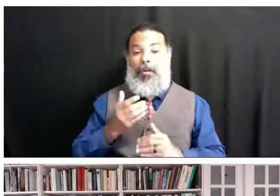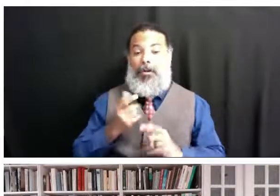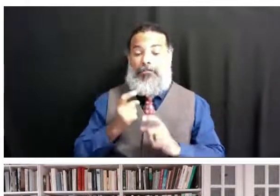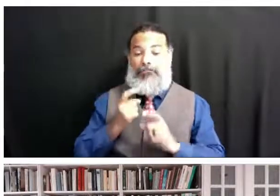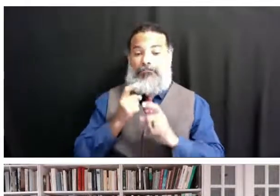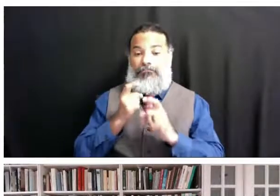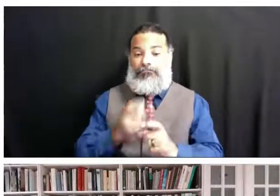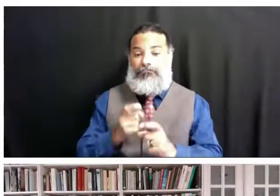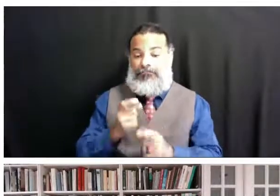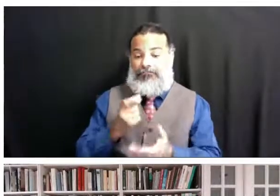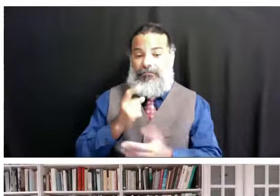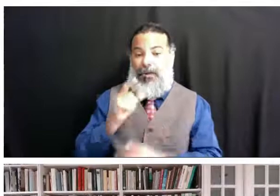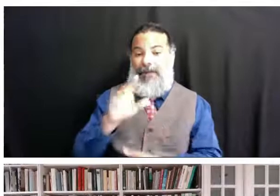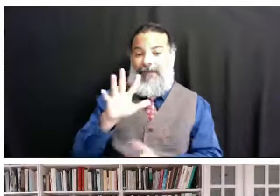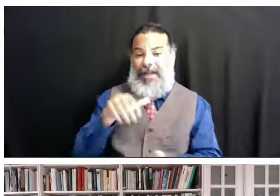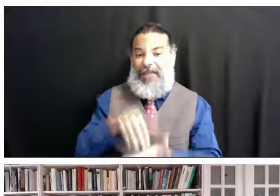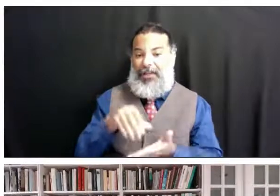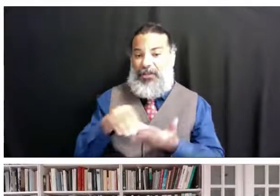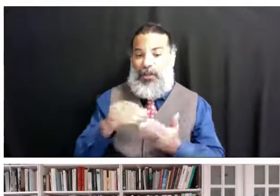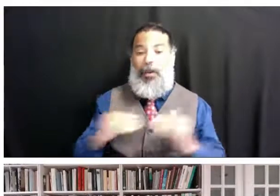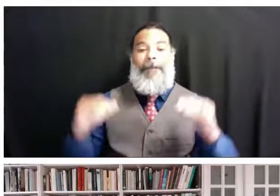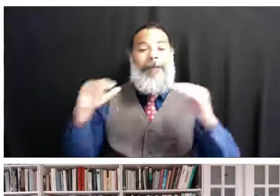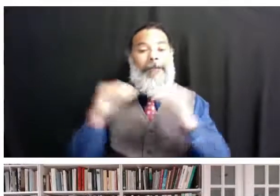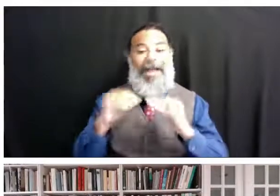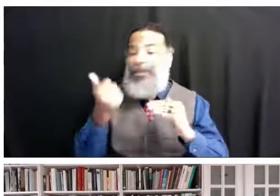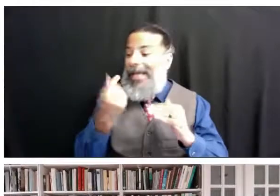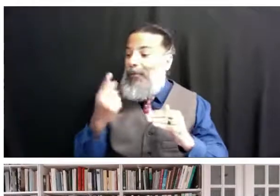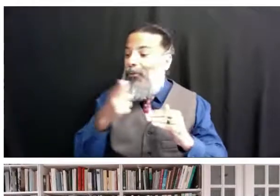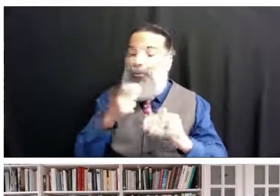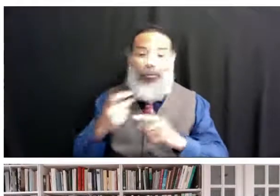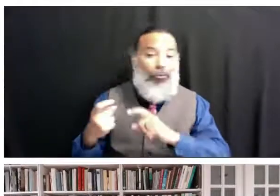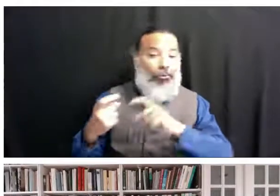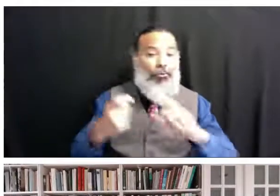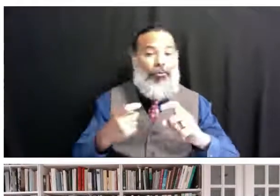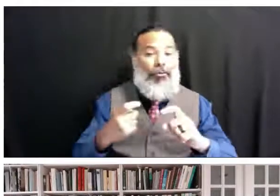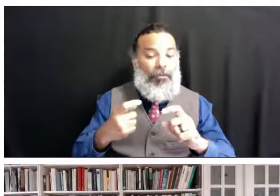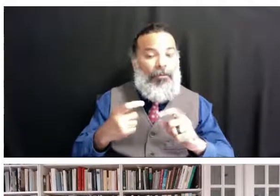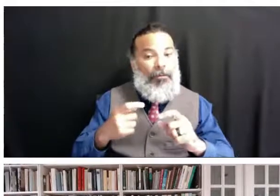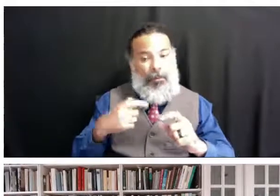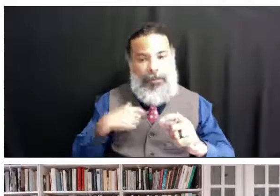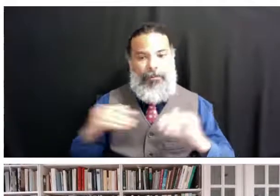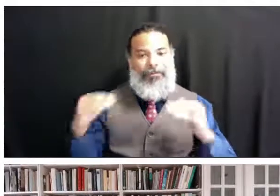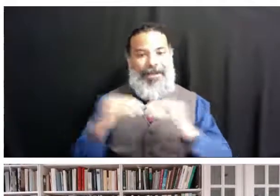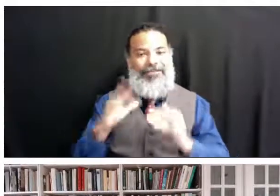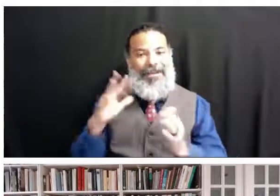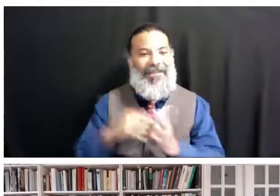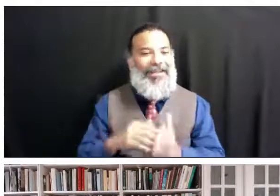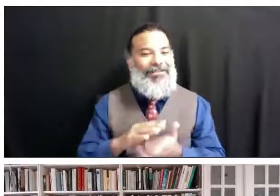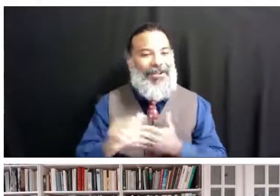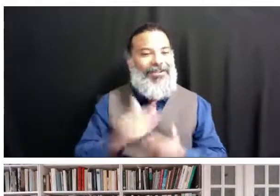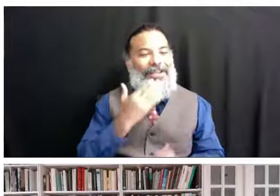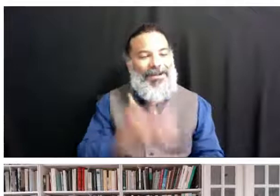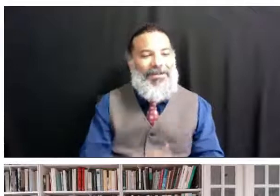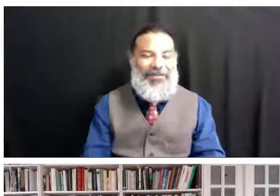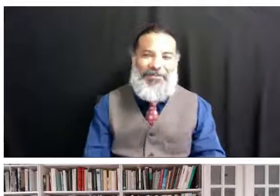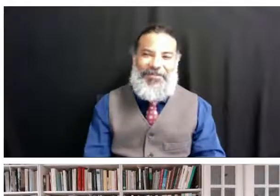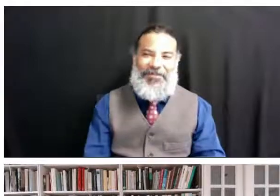$5,000 to be matched by anyone who contributes. Thank you.